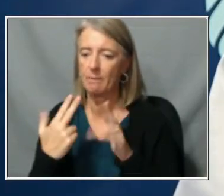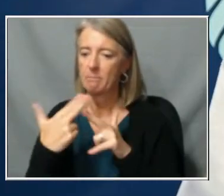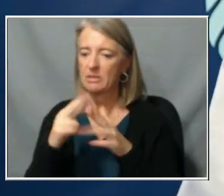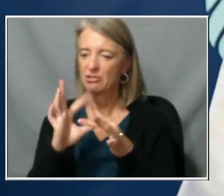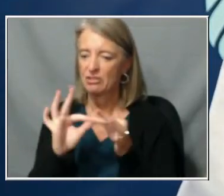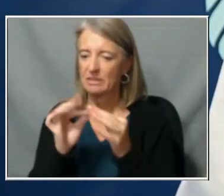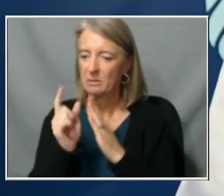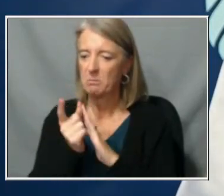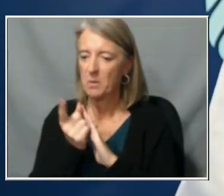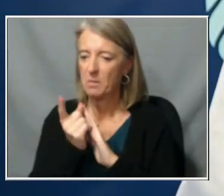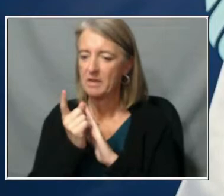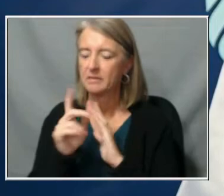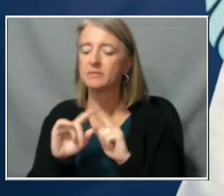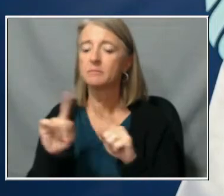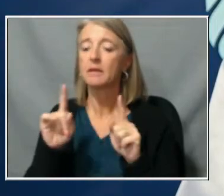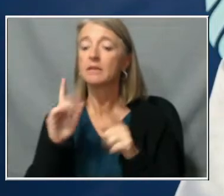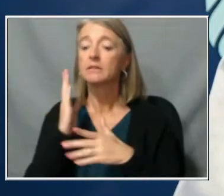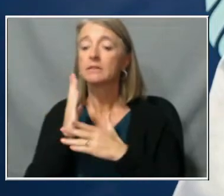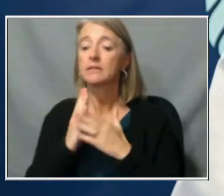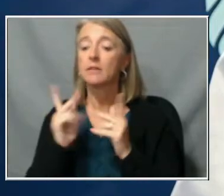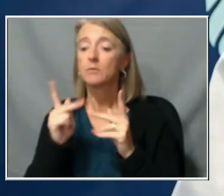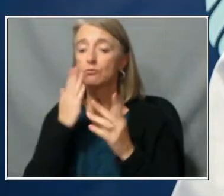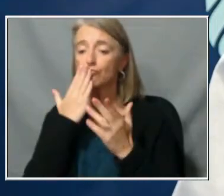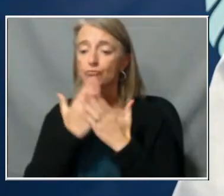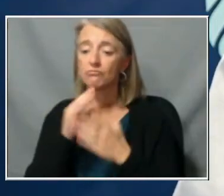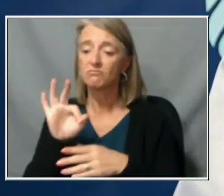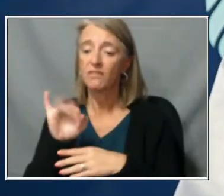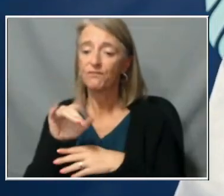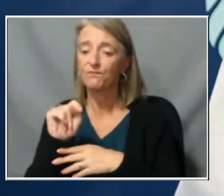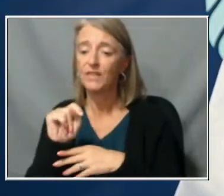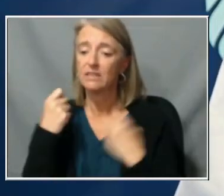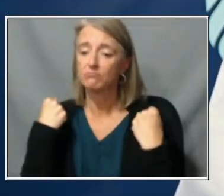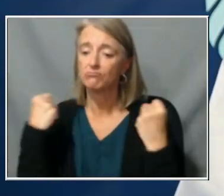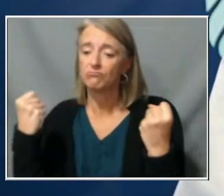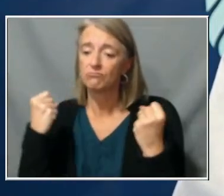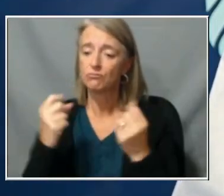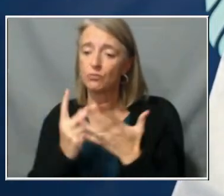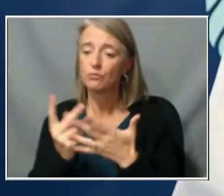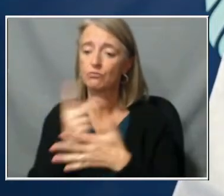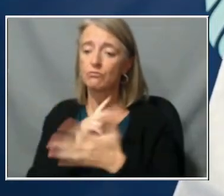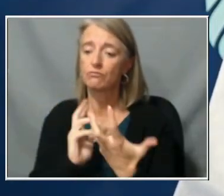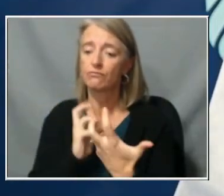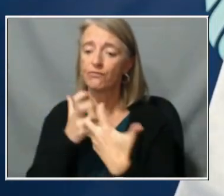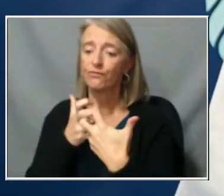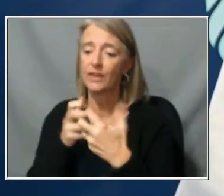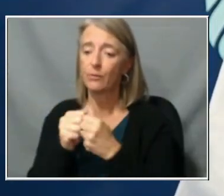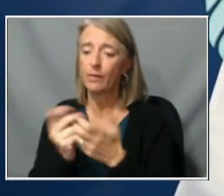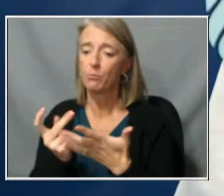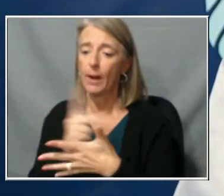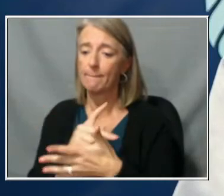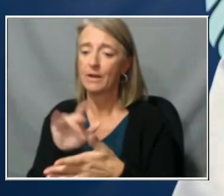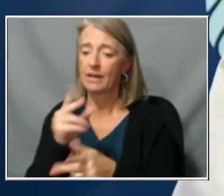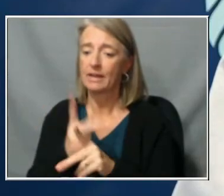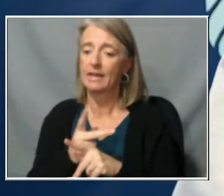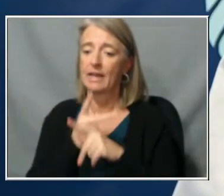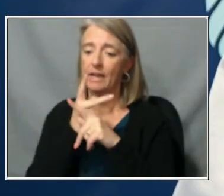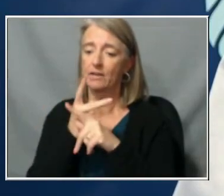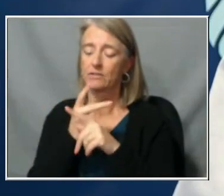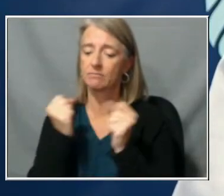perhaps those people are very well fit with their primary care physician. In many cases,